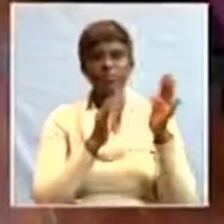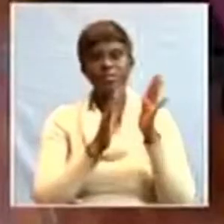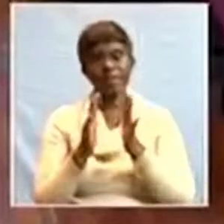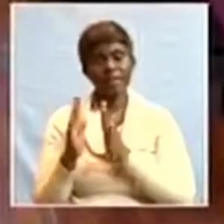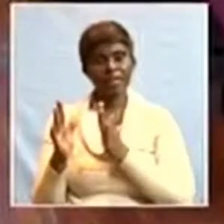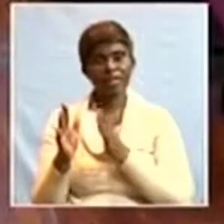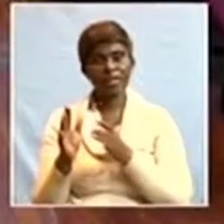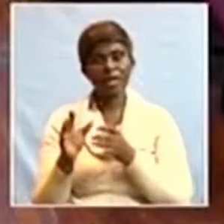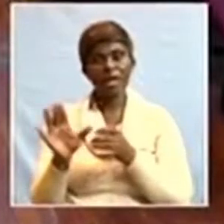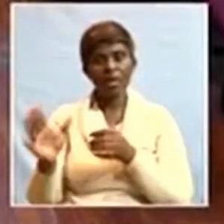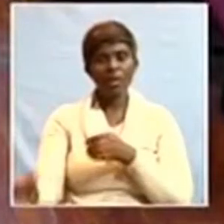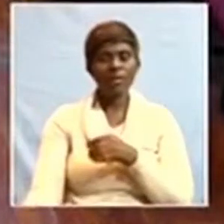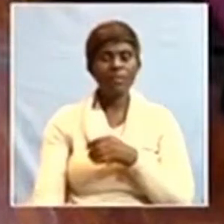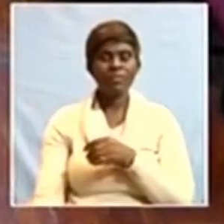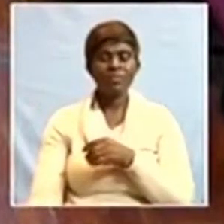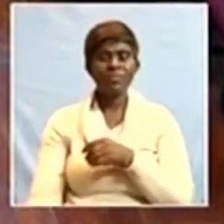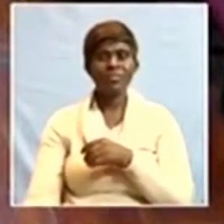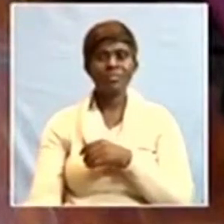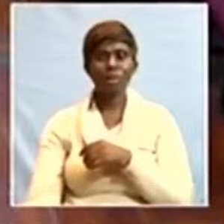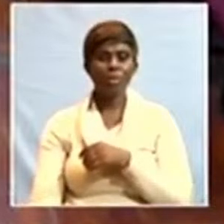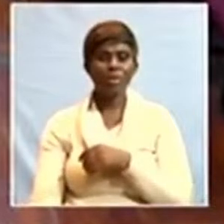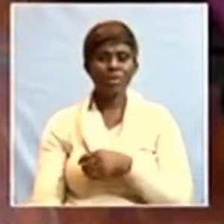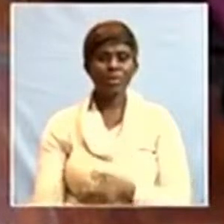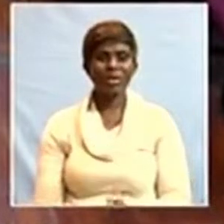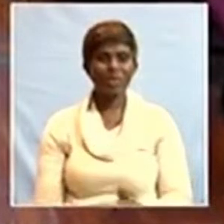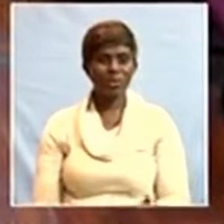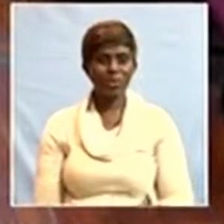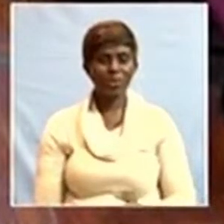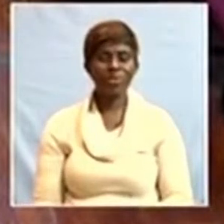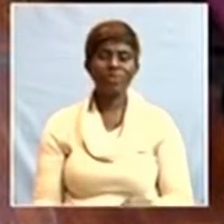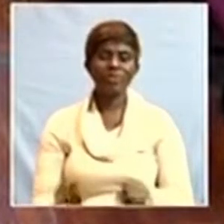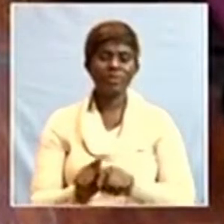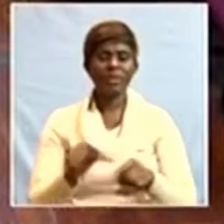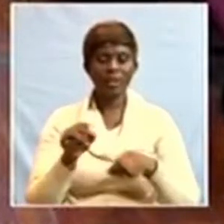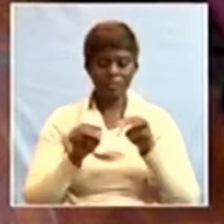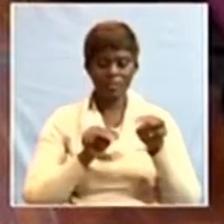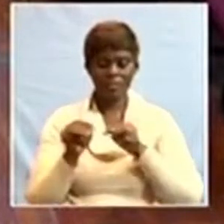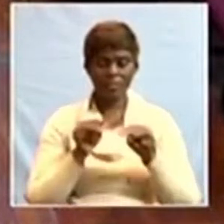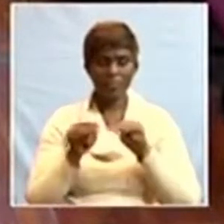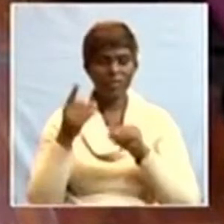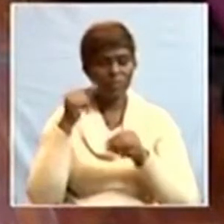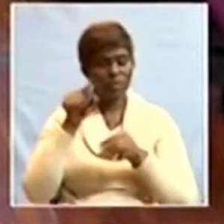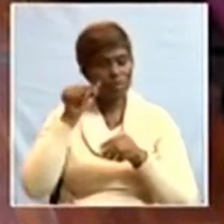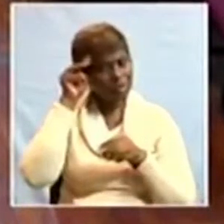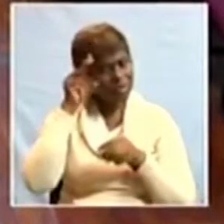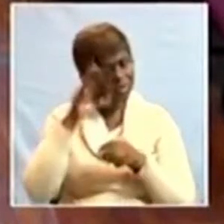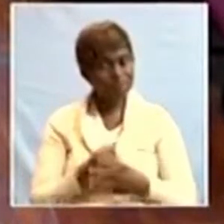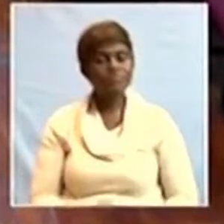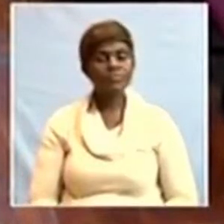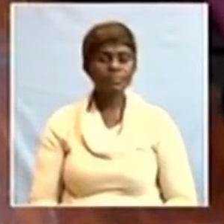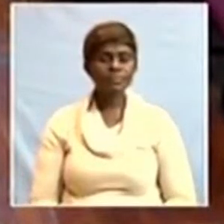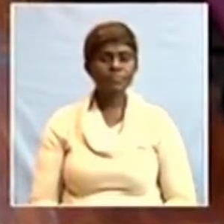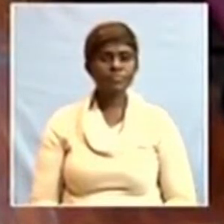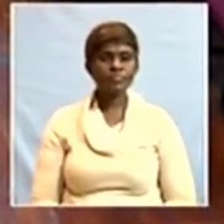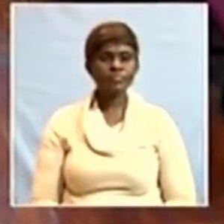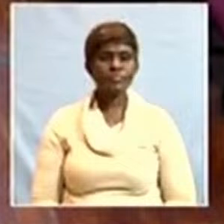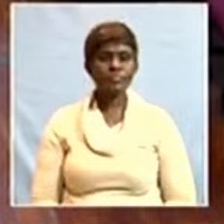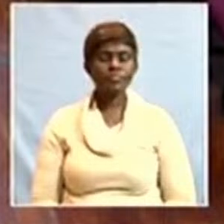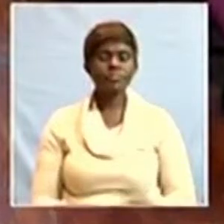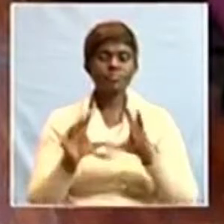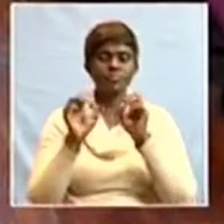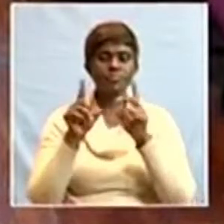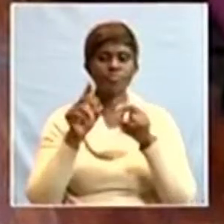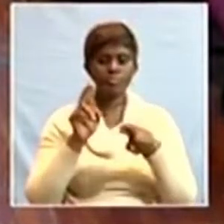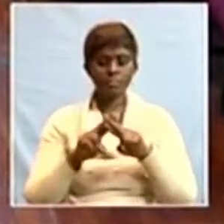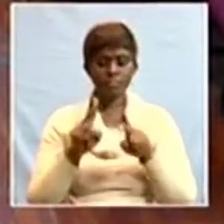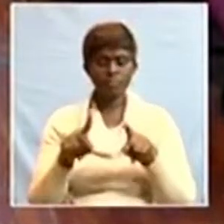The ministerial strategic plan, which guides the overall management of the ministry. Okay.